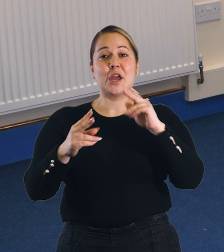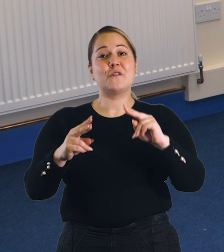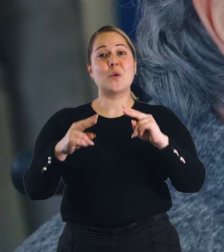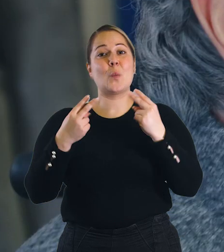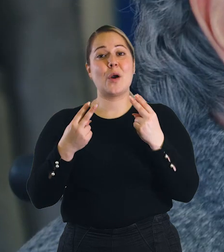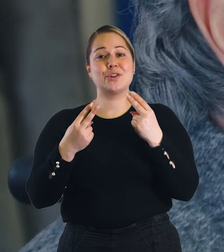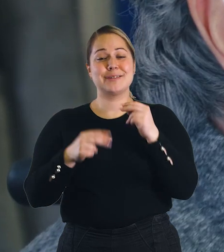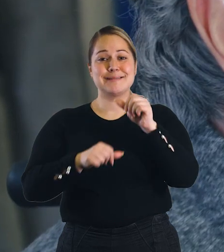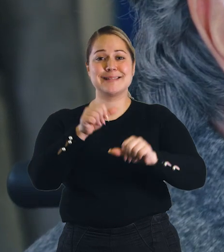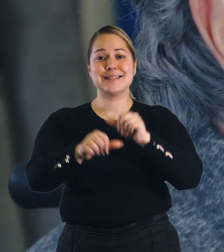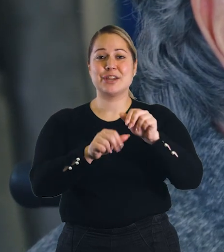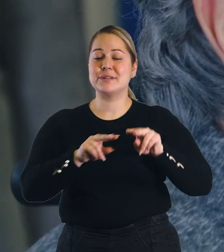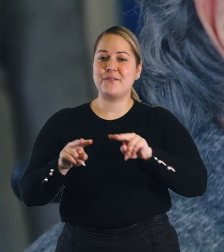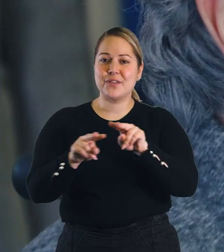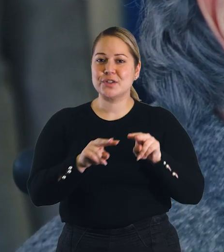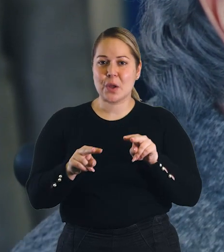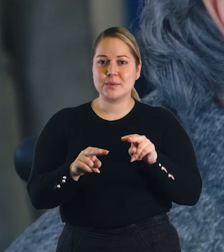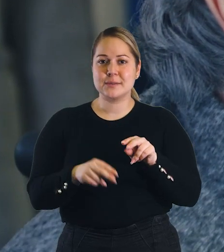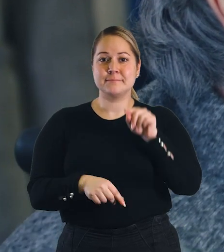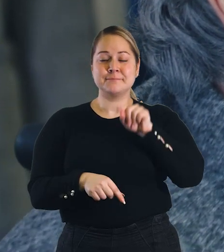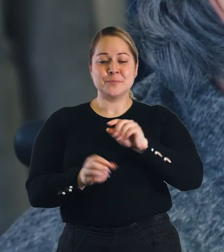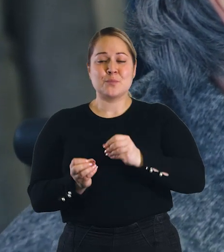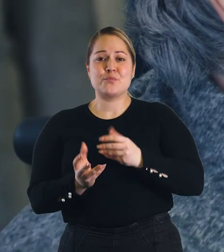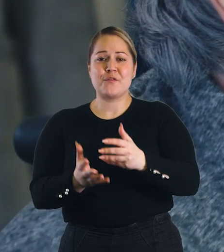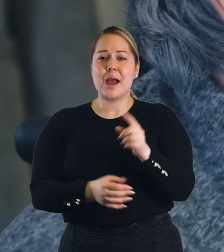Thank you for watching this series of videos. We hope it has